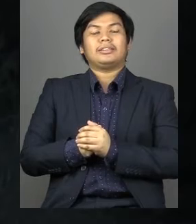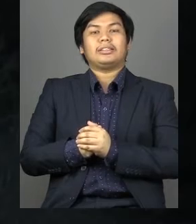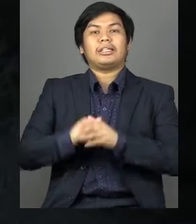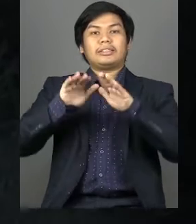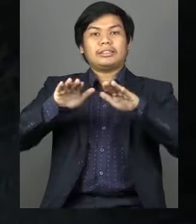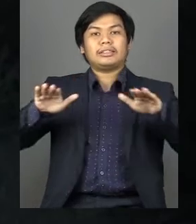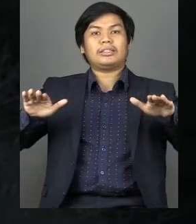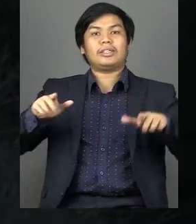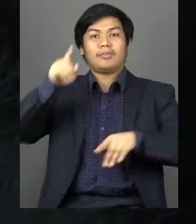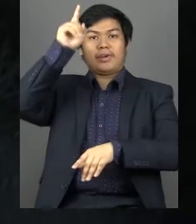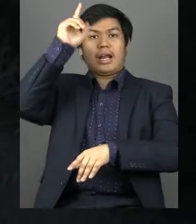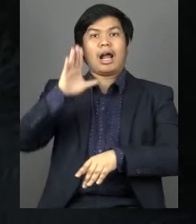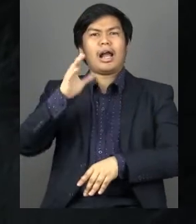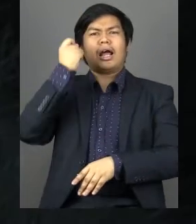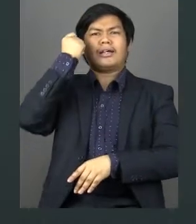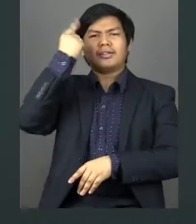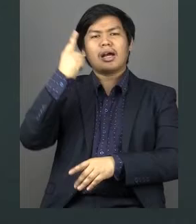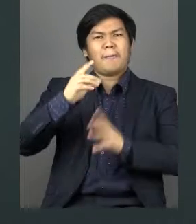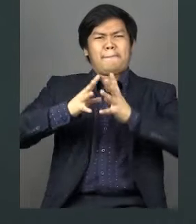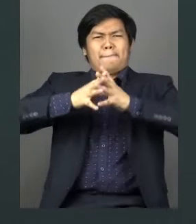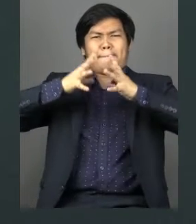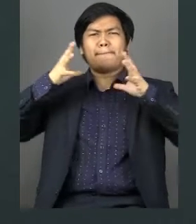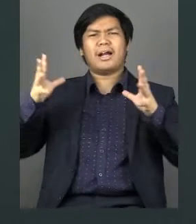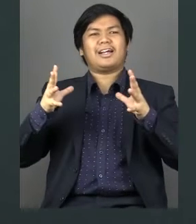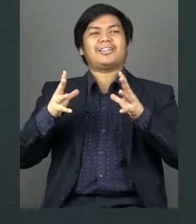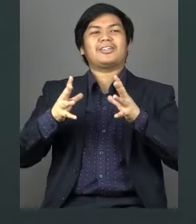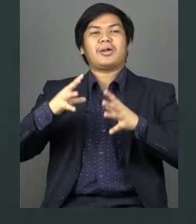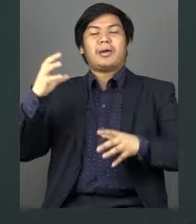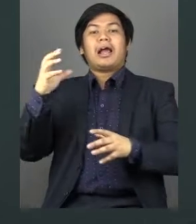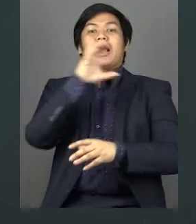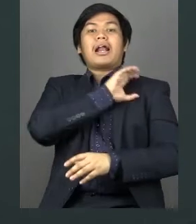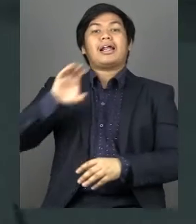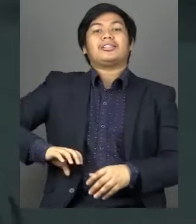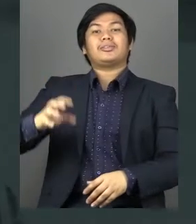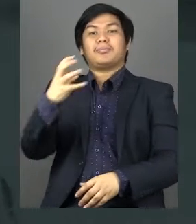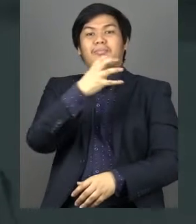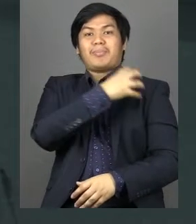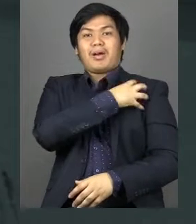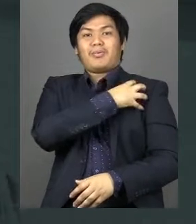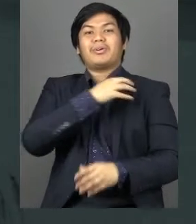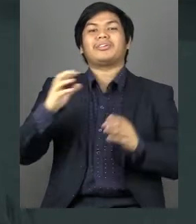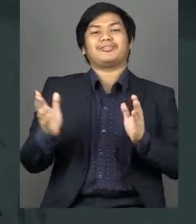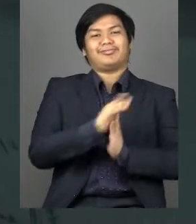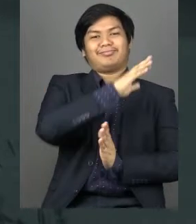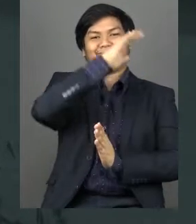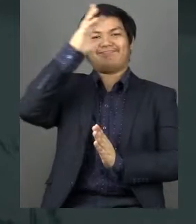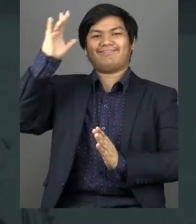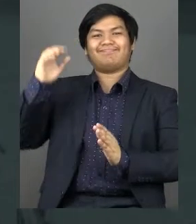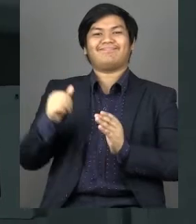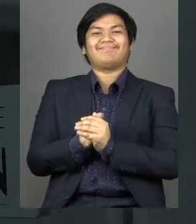That God's children realize the magnitude of Christ's power and glory.